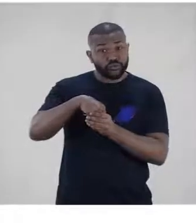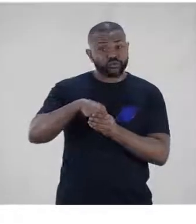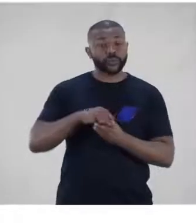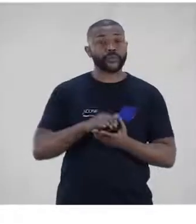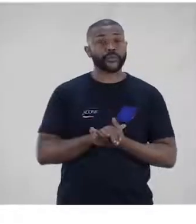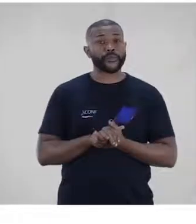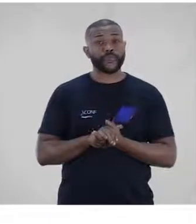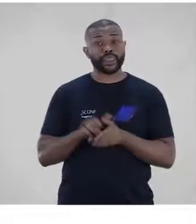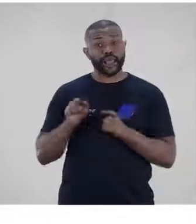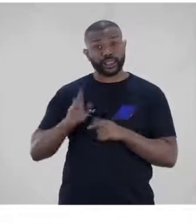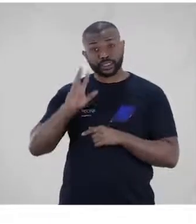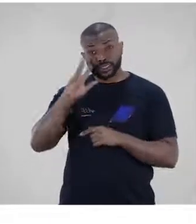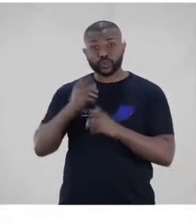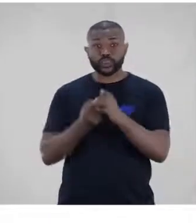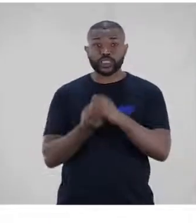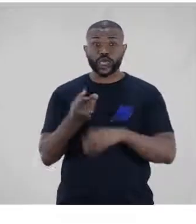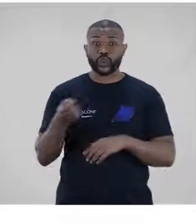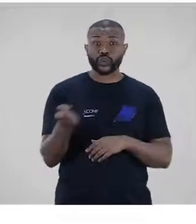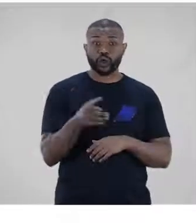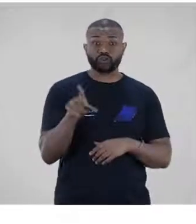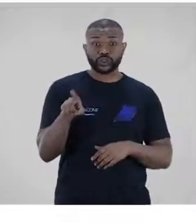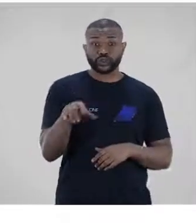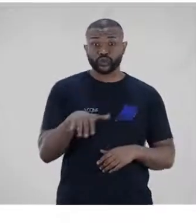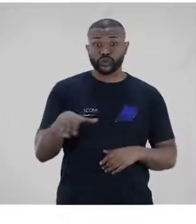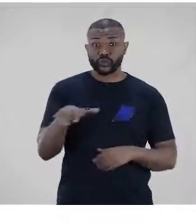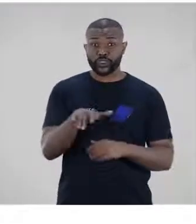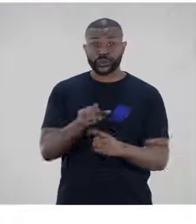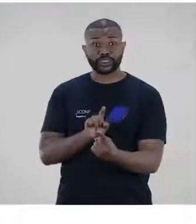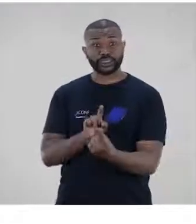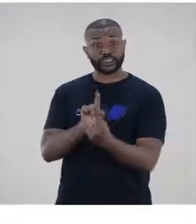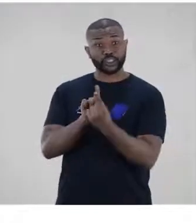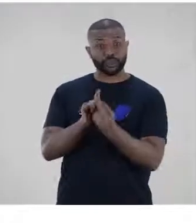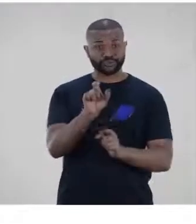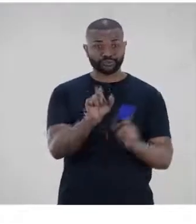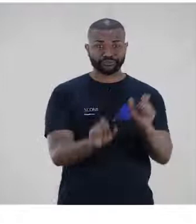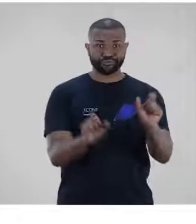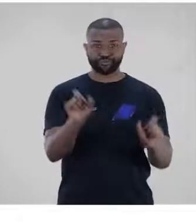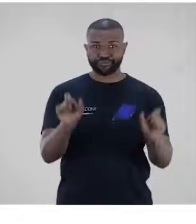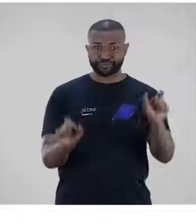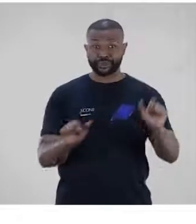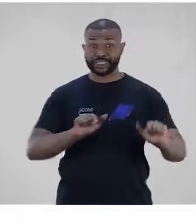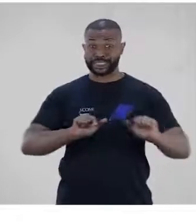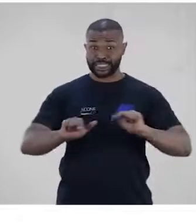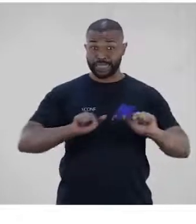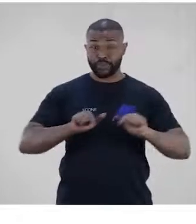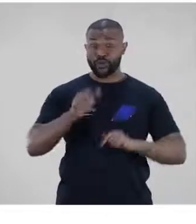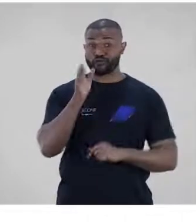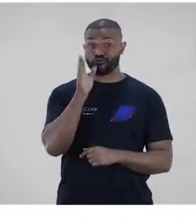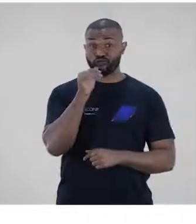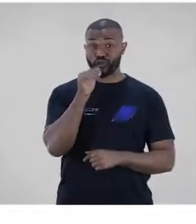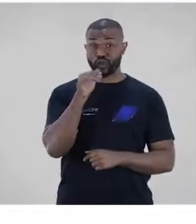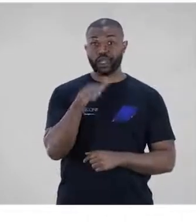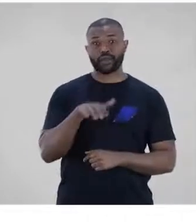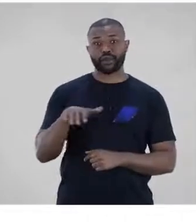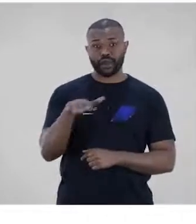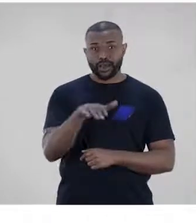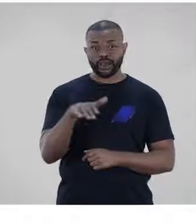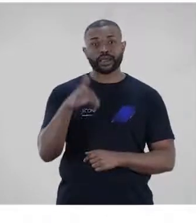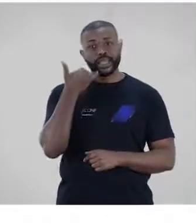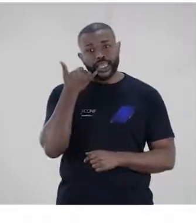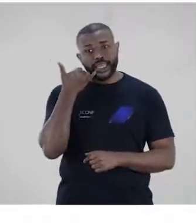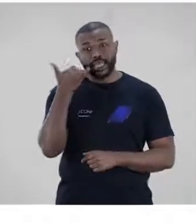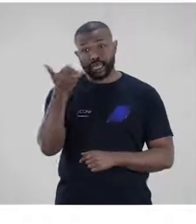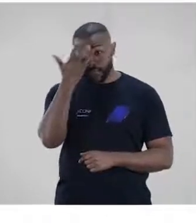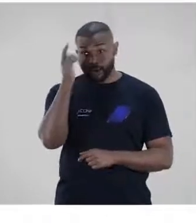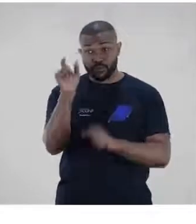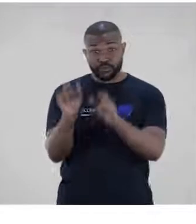members assistant domain. And the job of people working in this business unit is to pick up the phone and call the members whose health seem